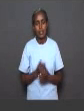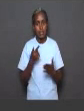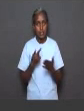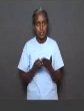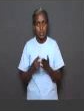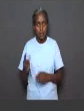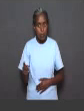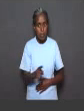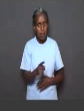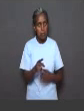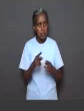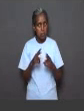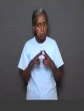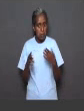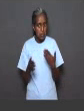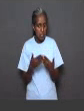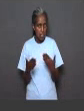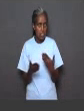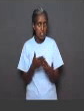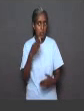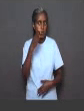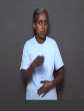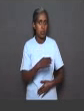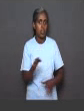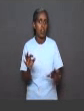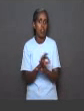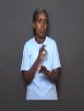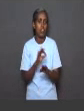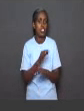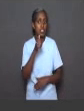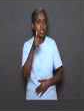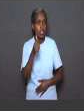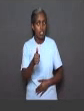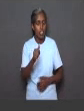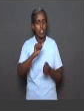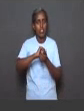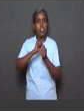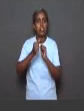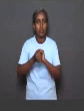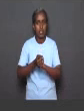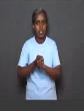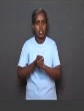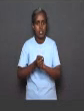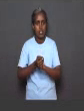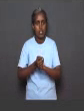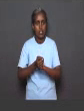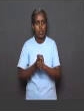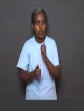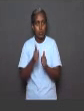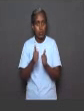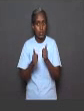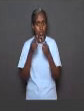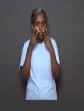It then becomes much easier to graph function A's inverse,